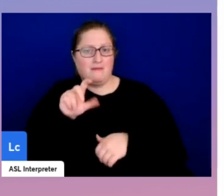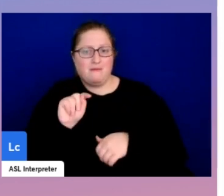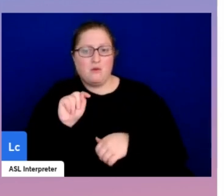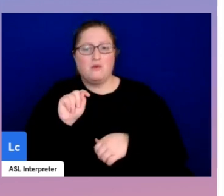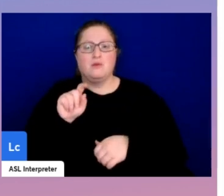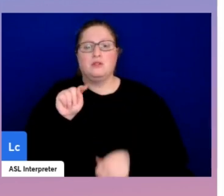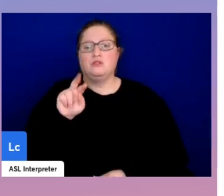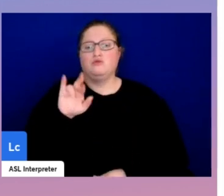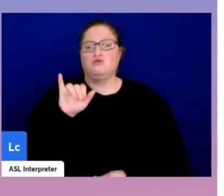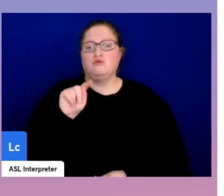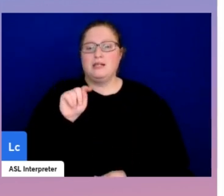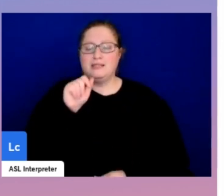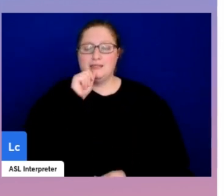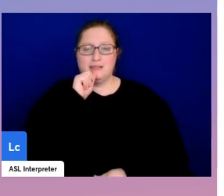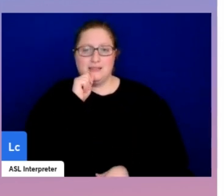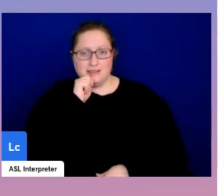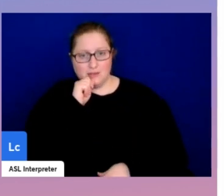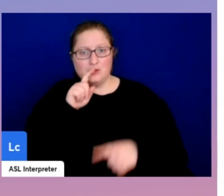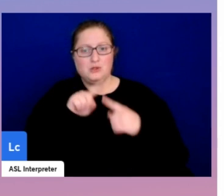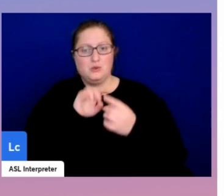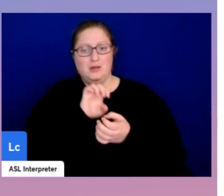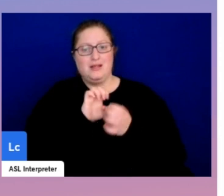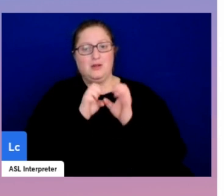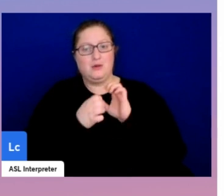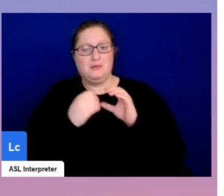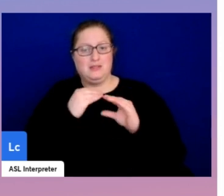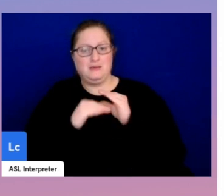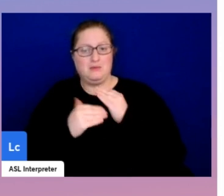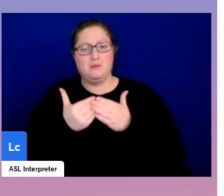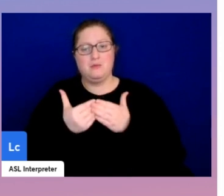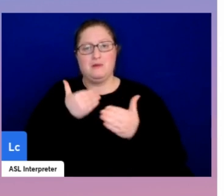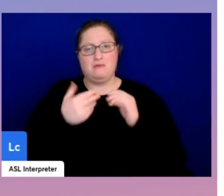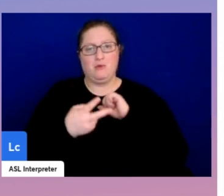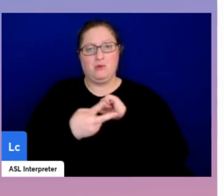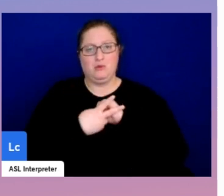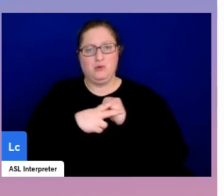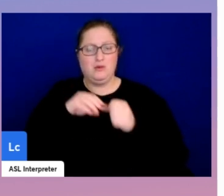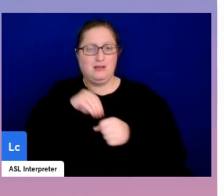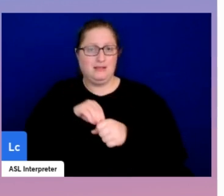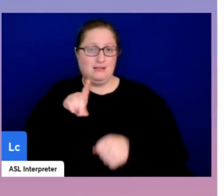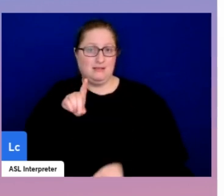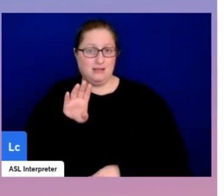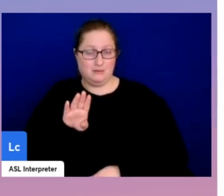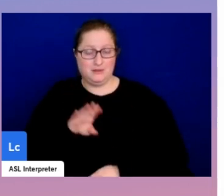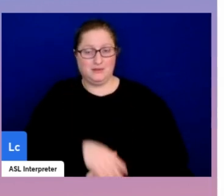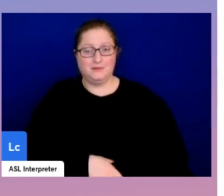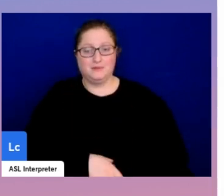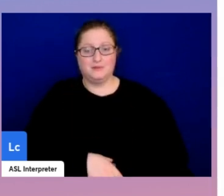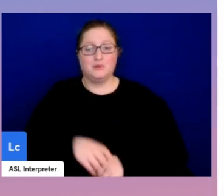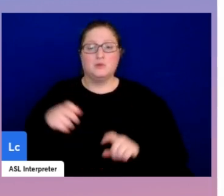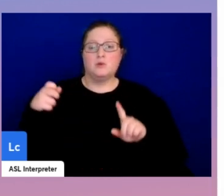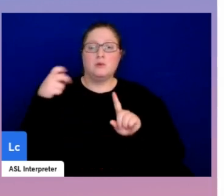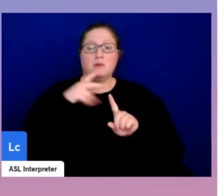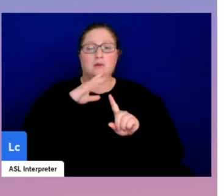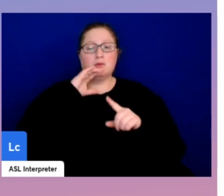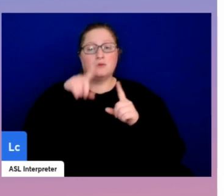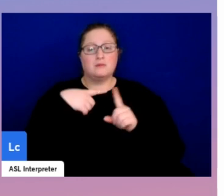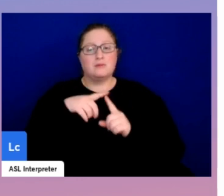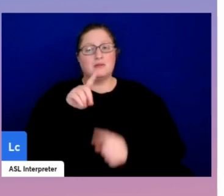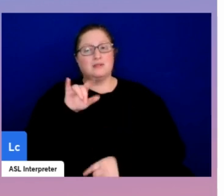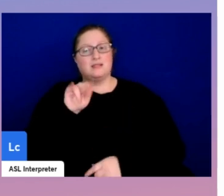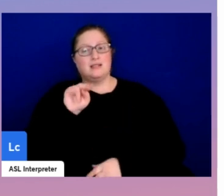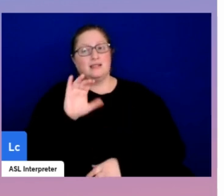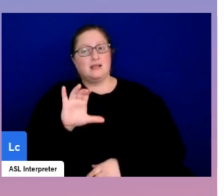secrets engine, to go ahead and encrypt the email before storing it in the database. Now, going back to when we were talking about dynamic